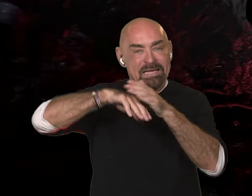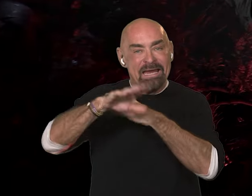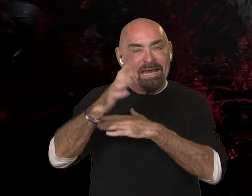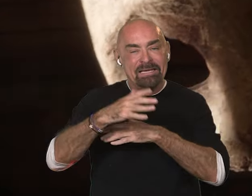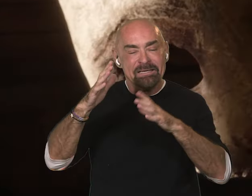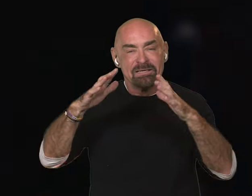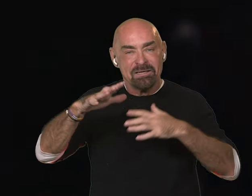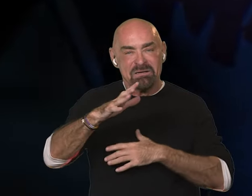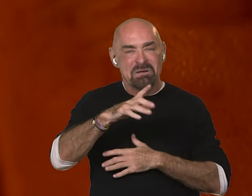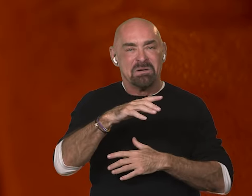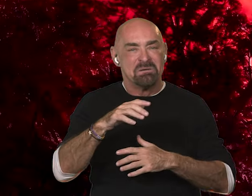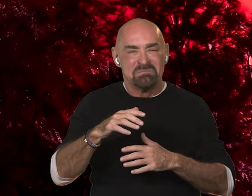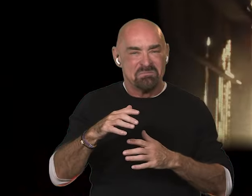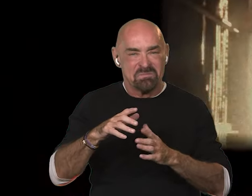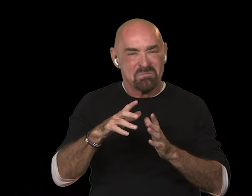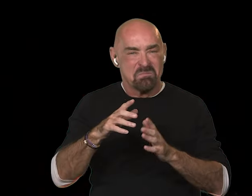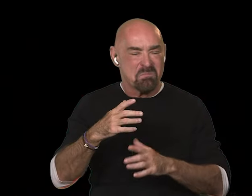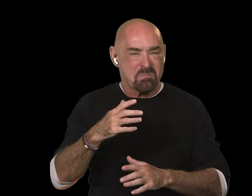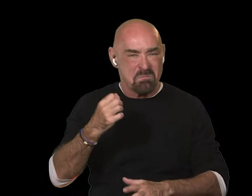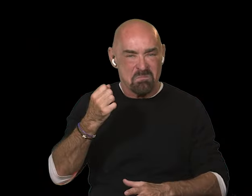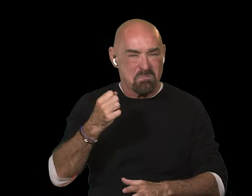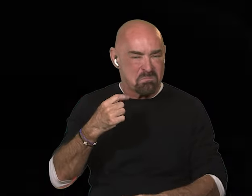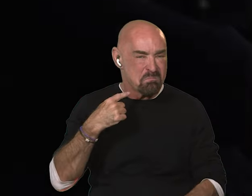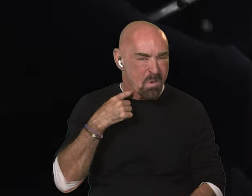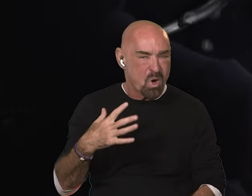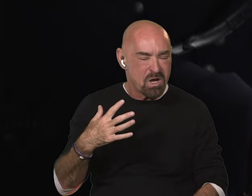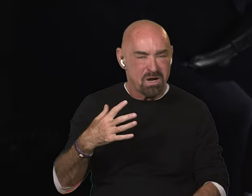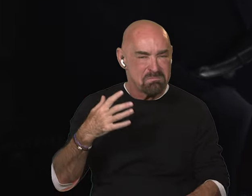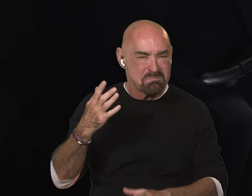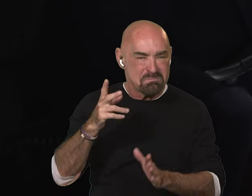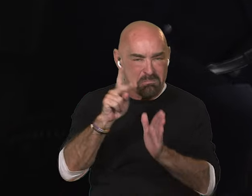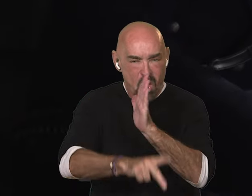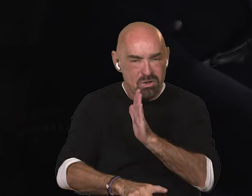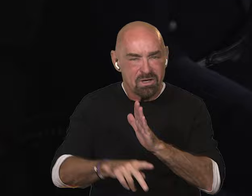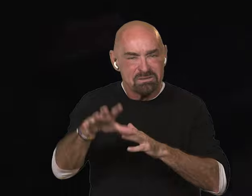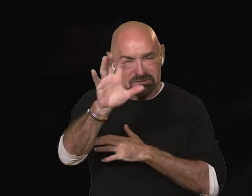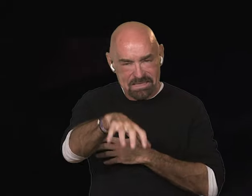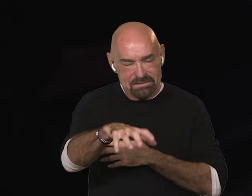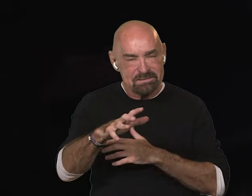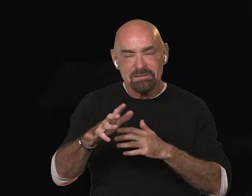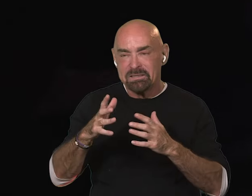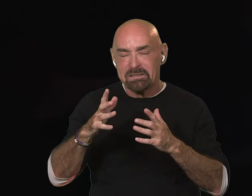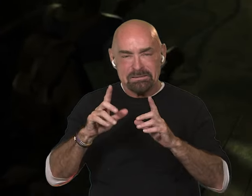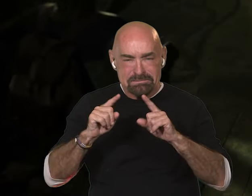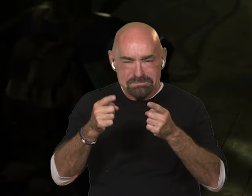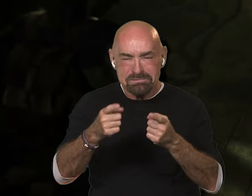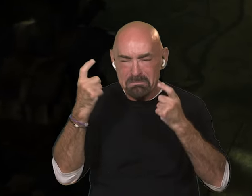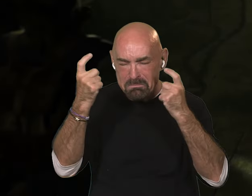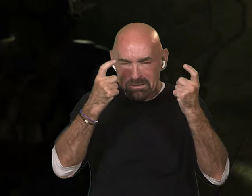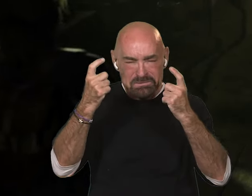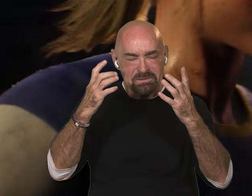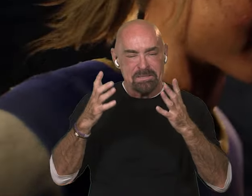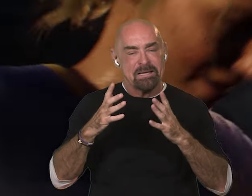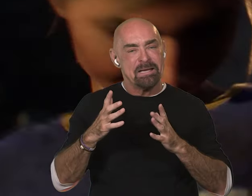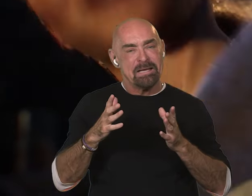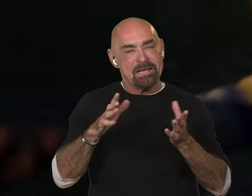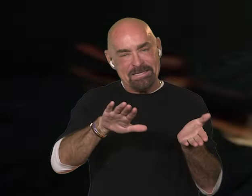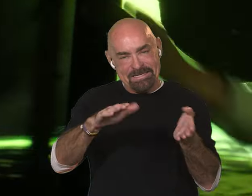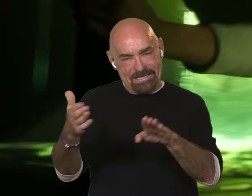at a murder site steeped in tragic history. Prepare to be posed with fate-changing choices, challenging puzzles,